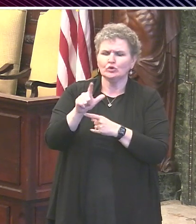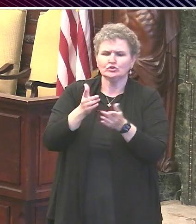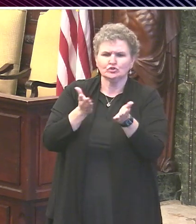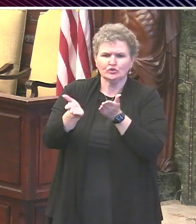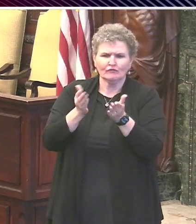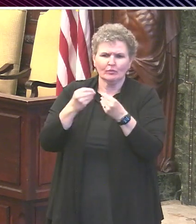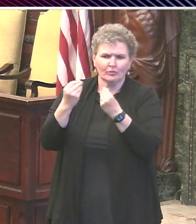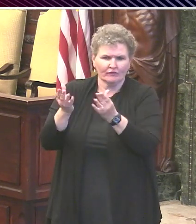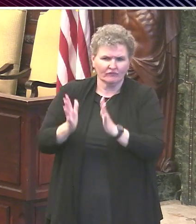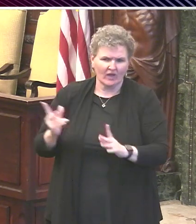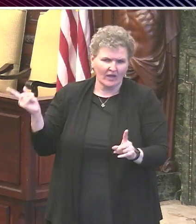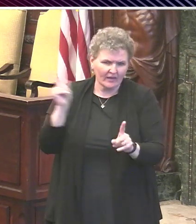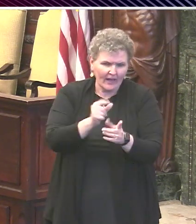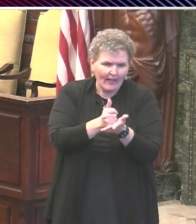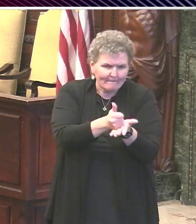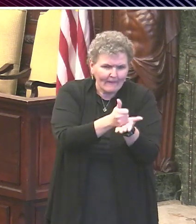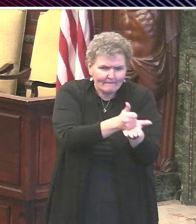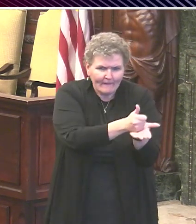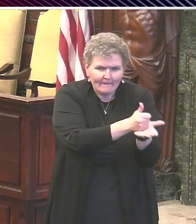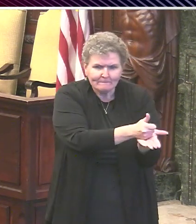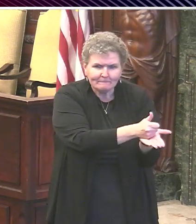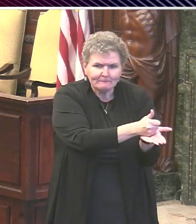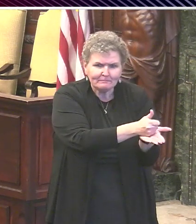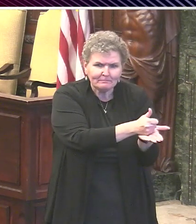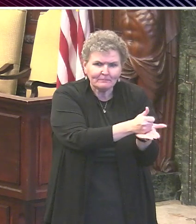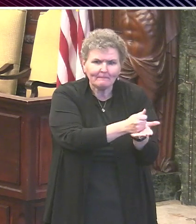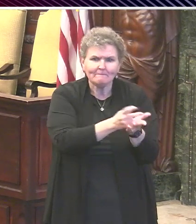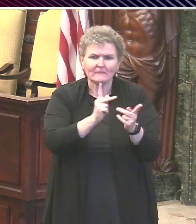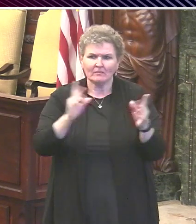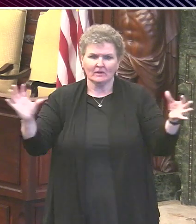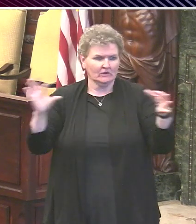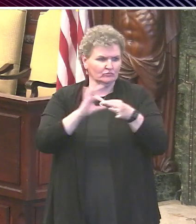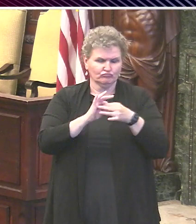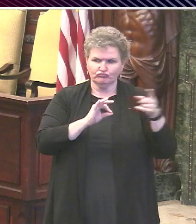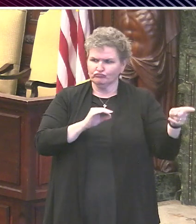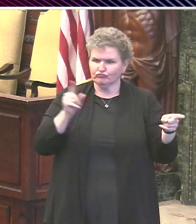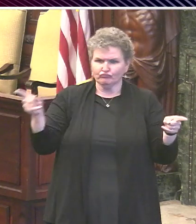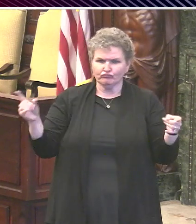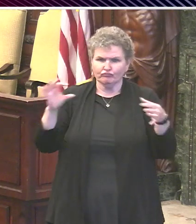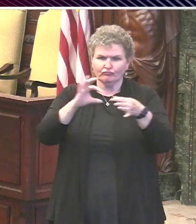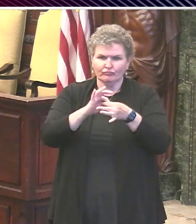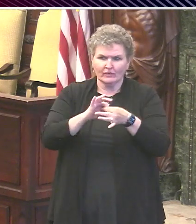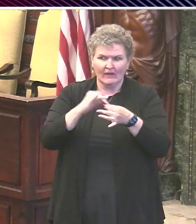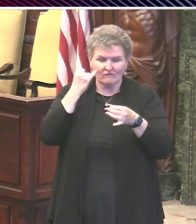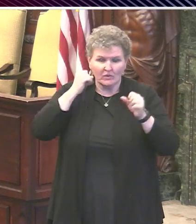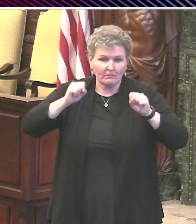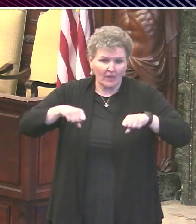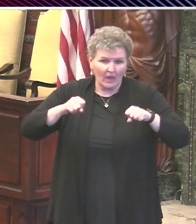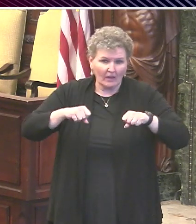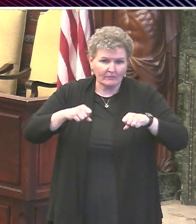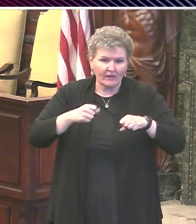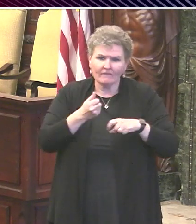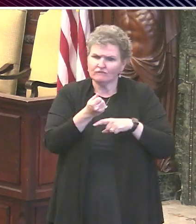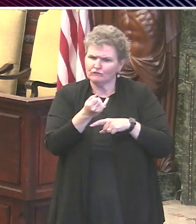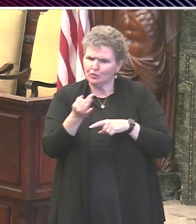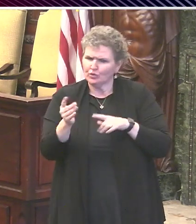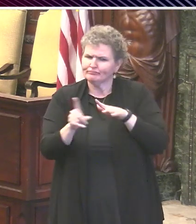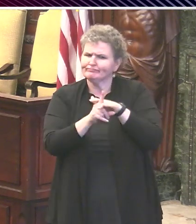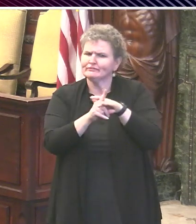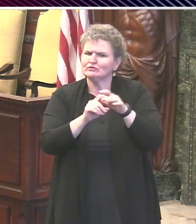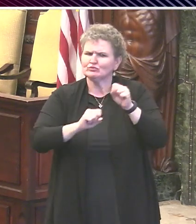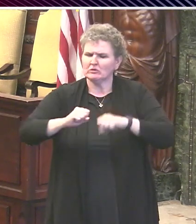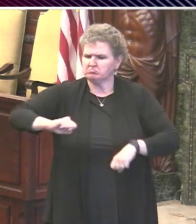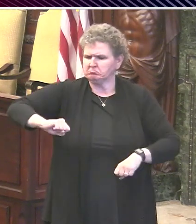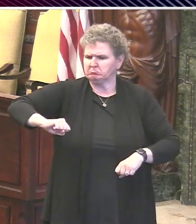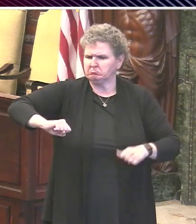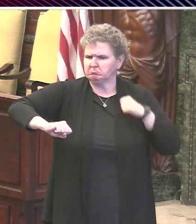where people are connected to services if possible. In the few instances where we've had people refuse to leave,